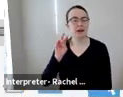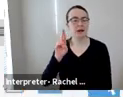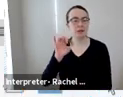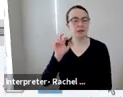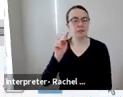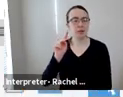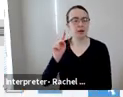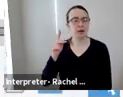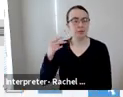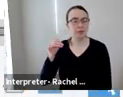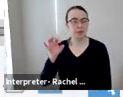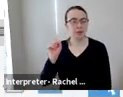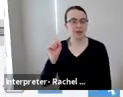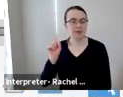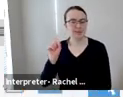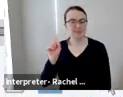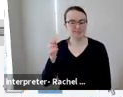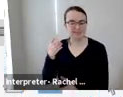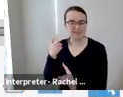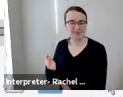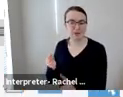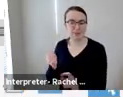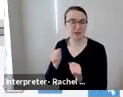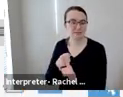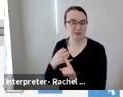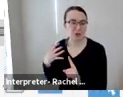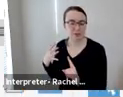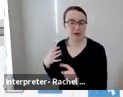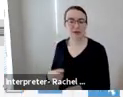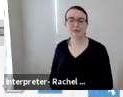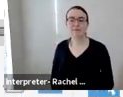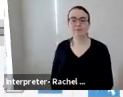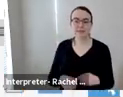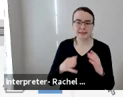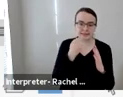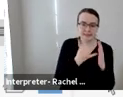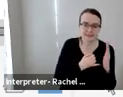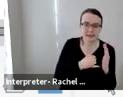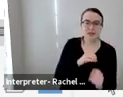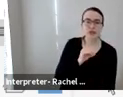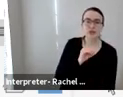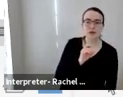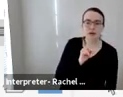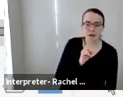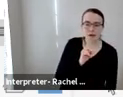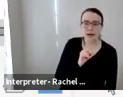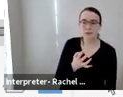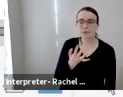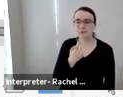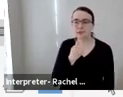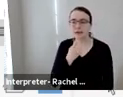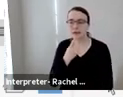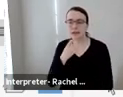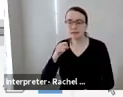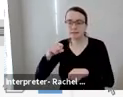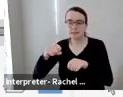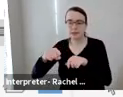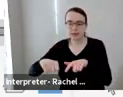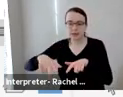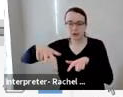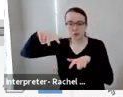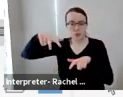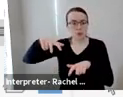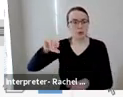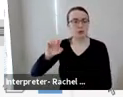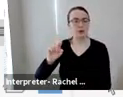about. There we go. My sketch is on. And I'm going to say, extrude this, this, this, this,